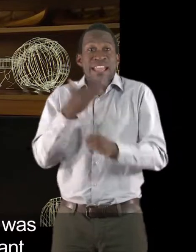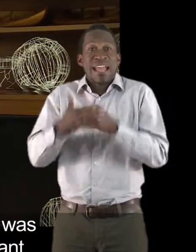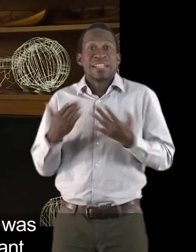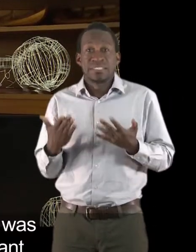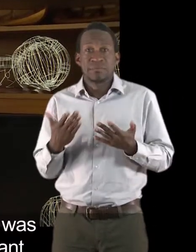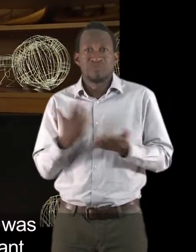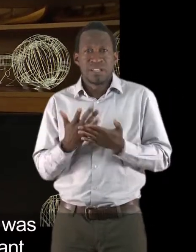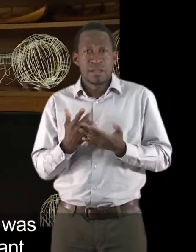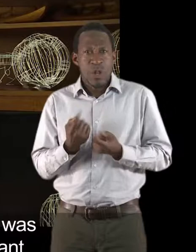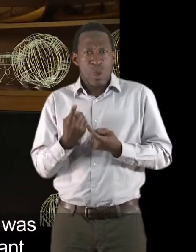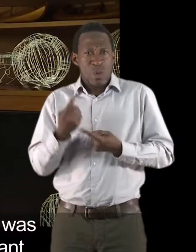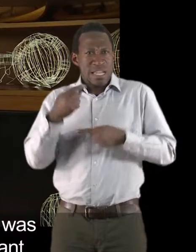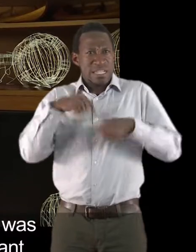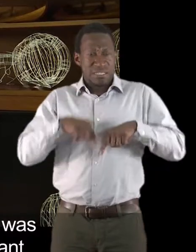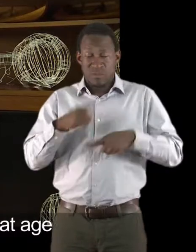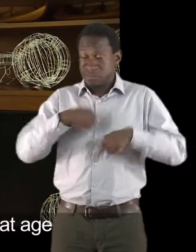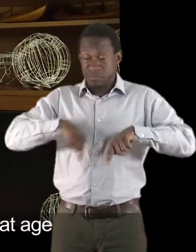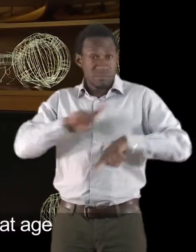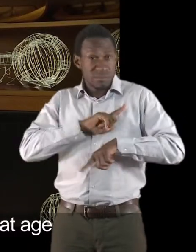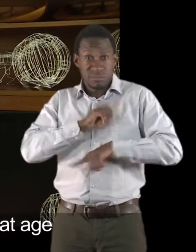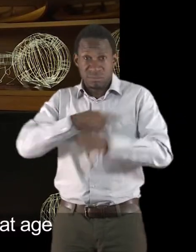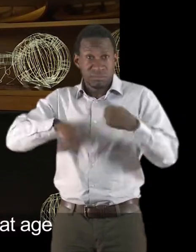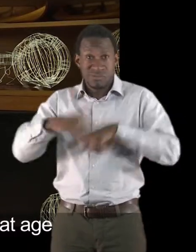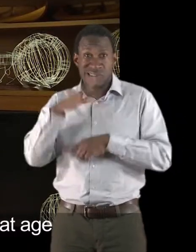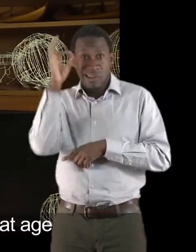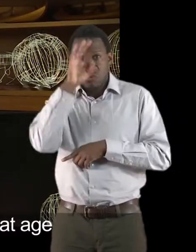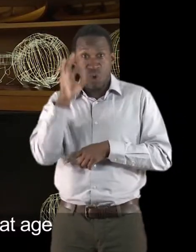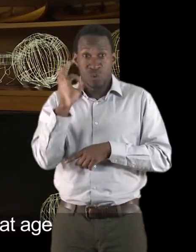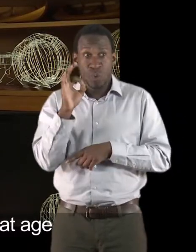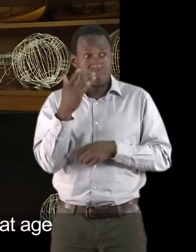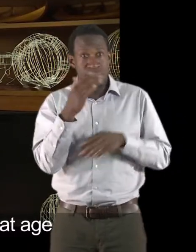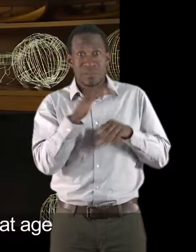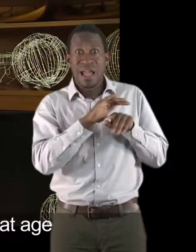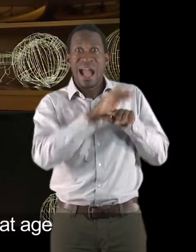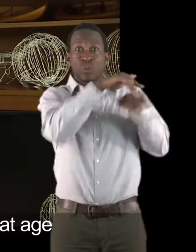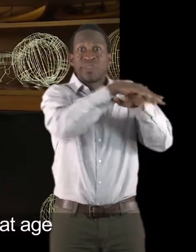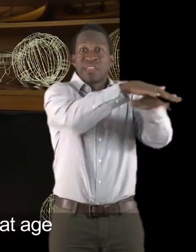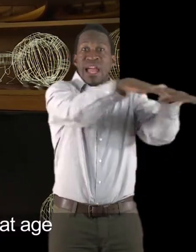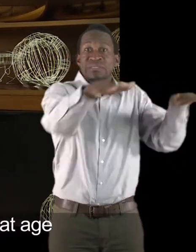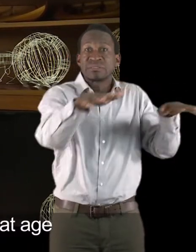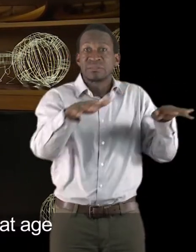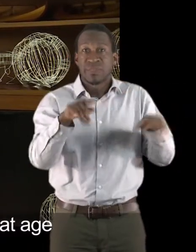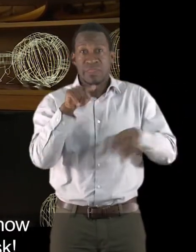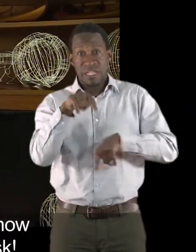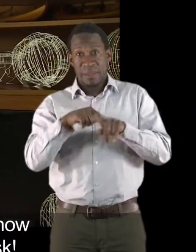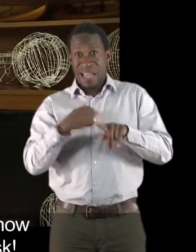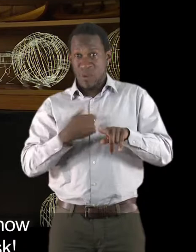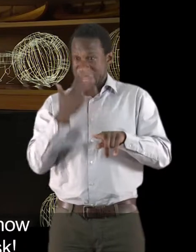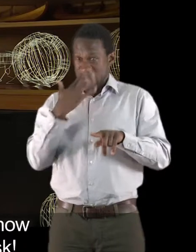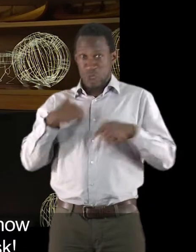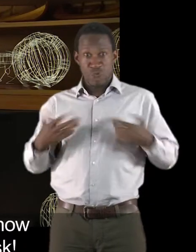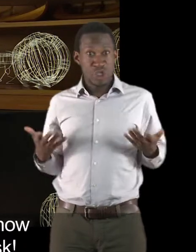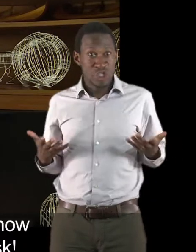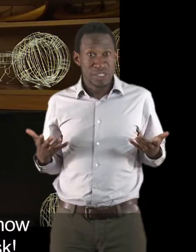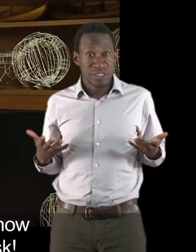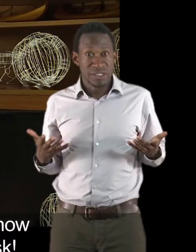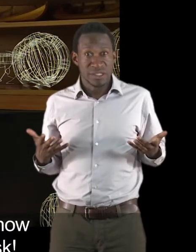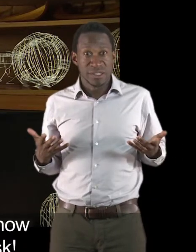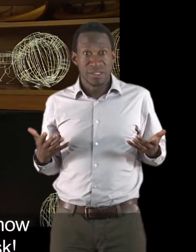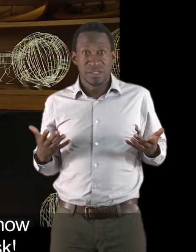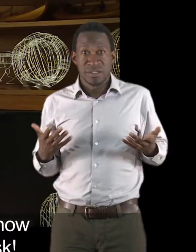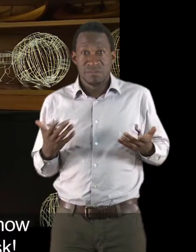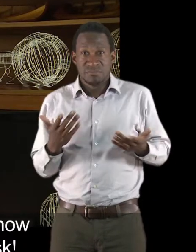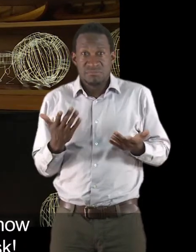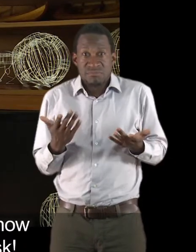so ignorant of the outside world at that age that we didn't even